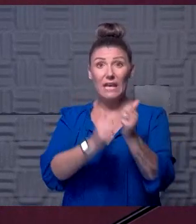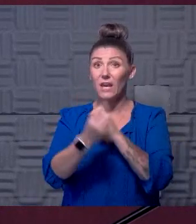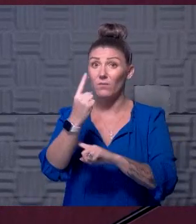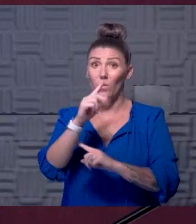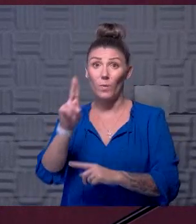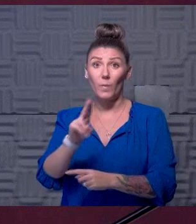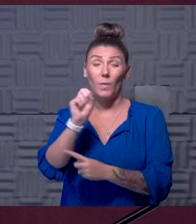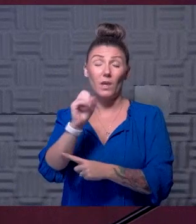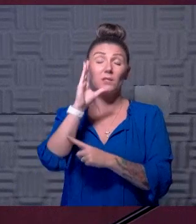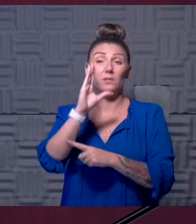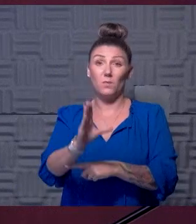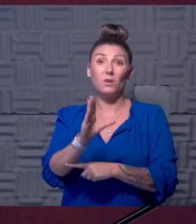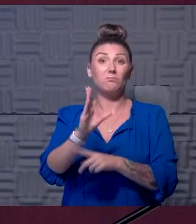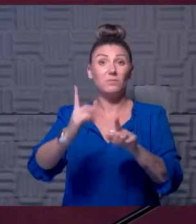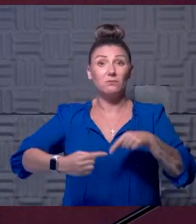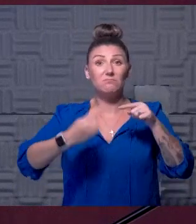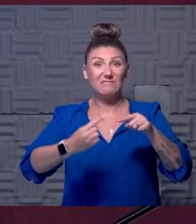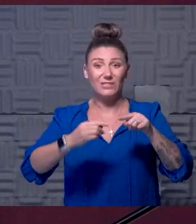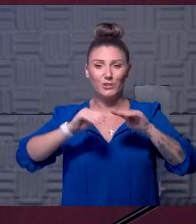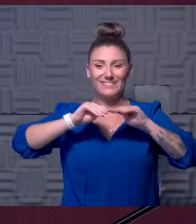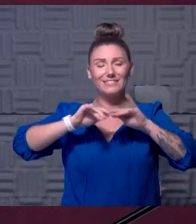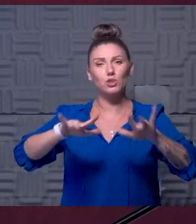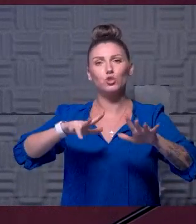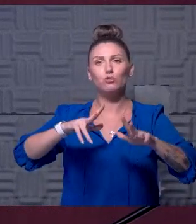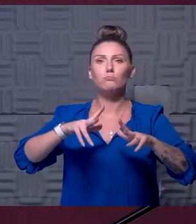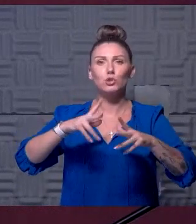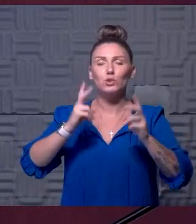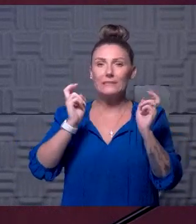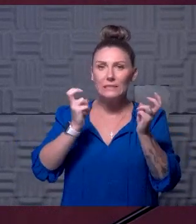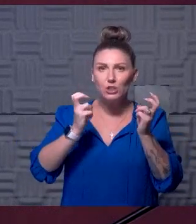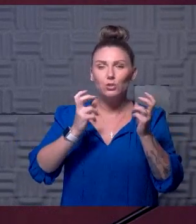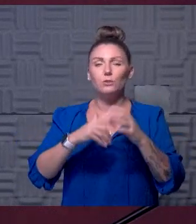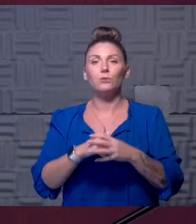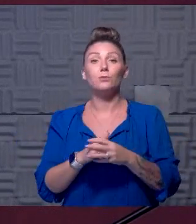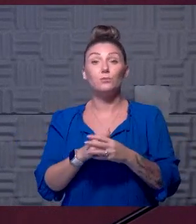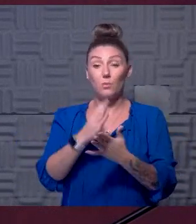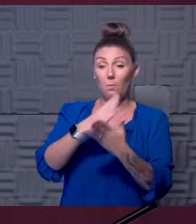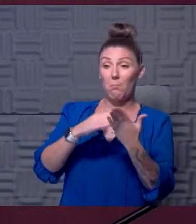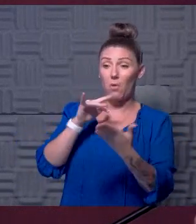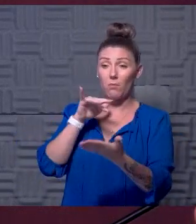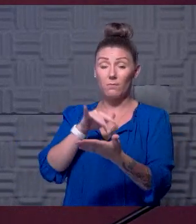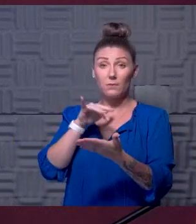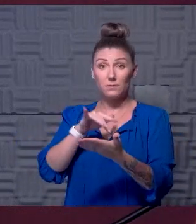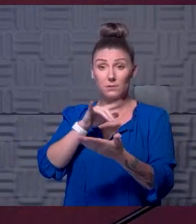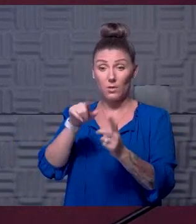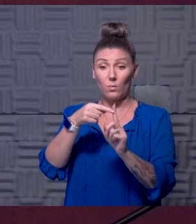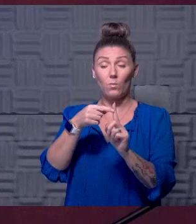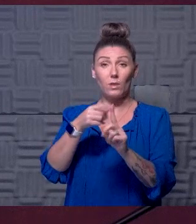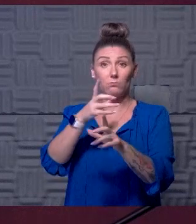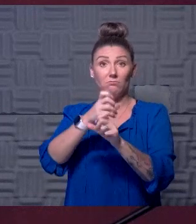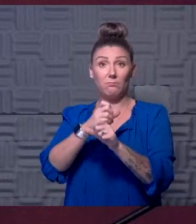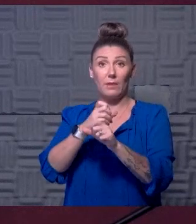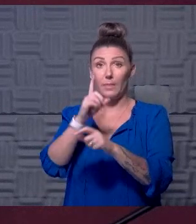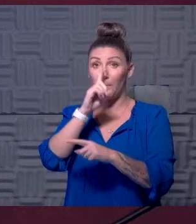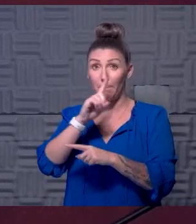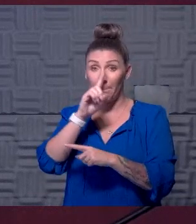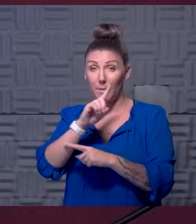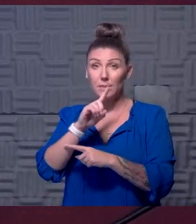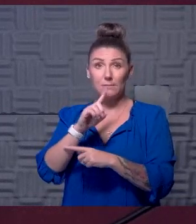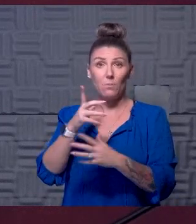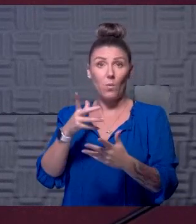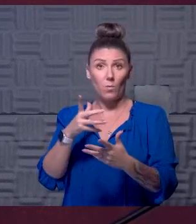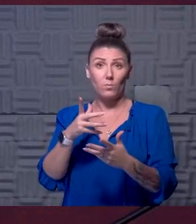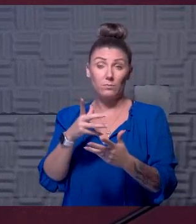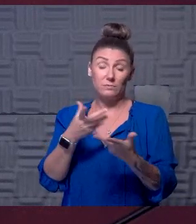going to be a problem. There's a distribution problem. And so being part of the study, if you do get that placebo, out